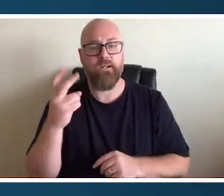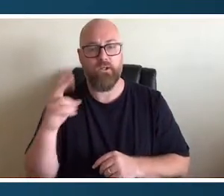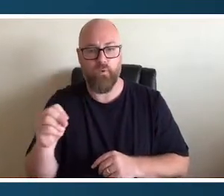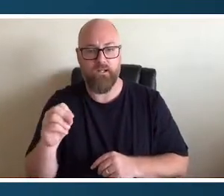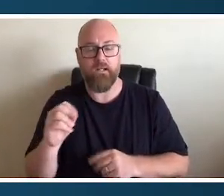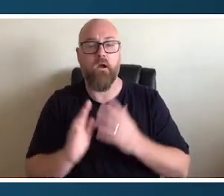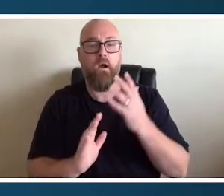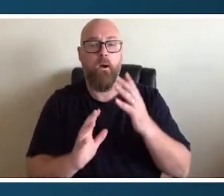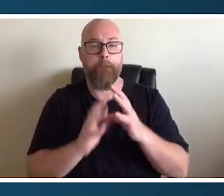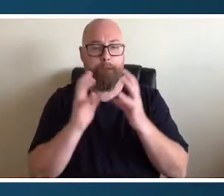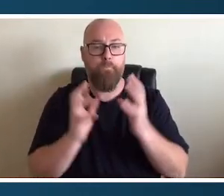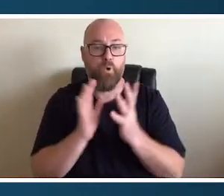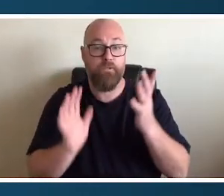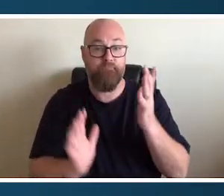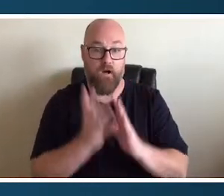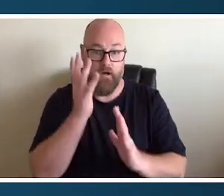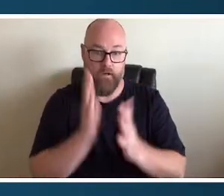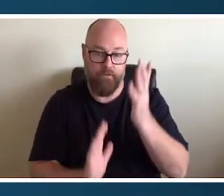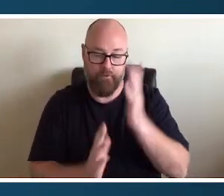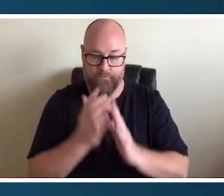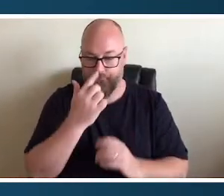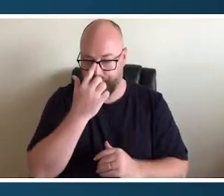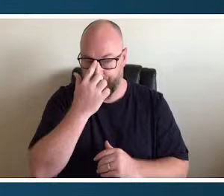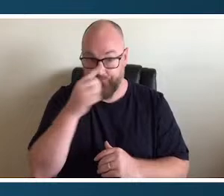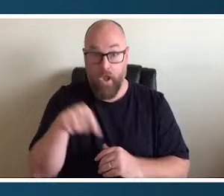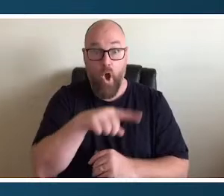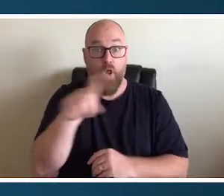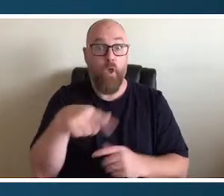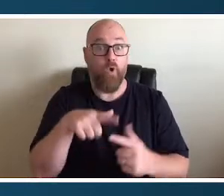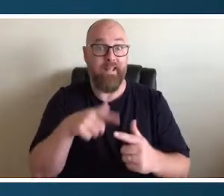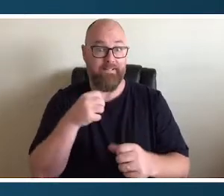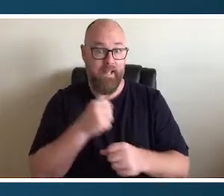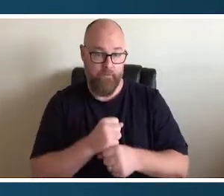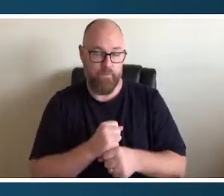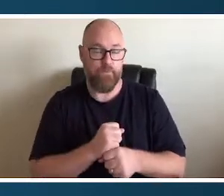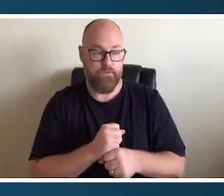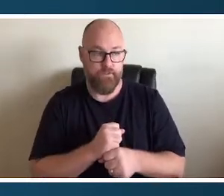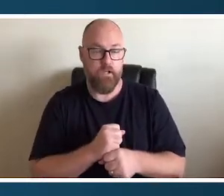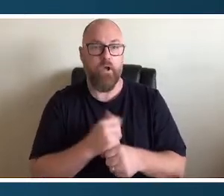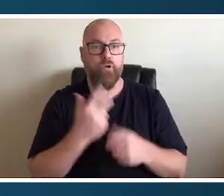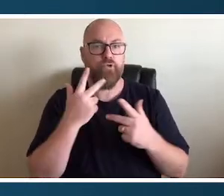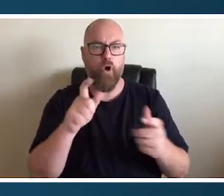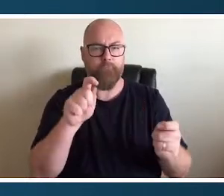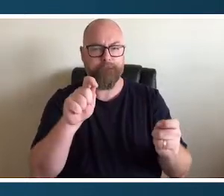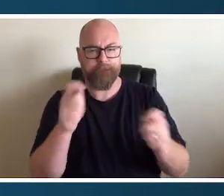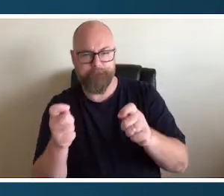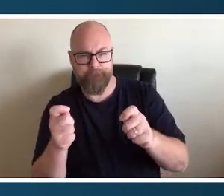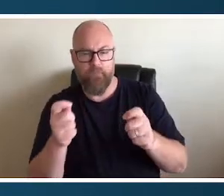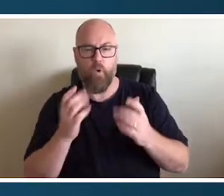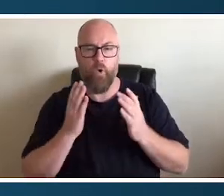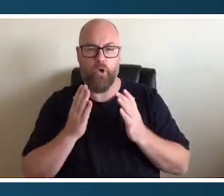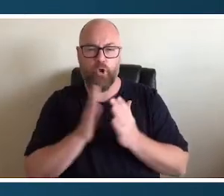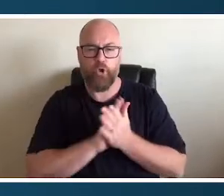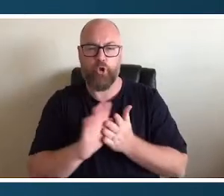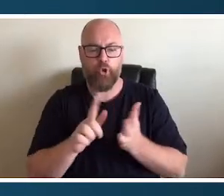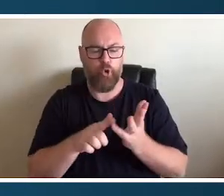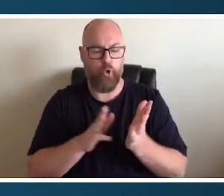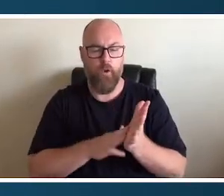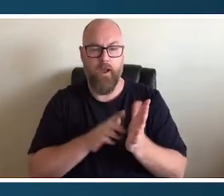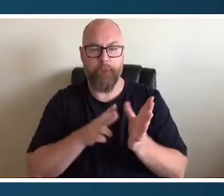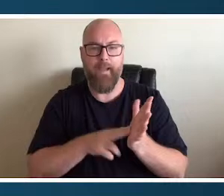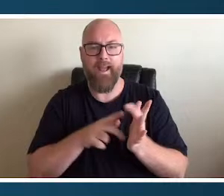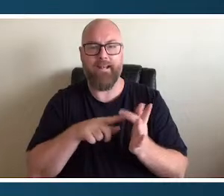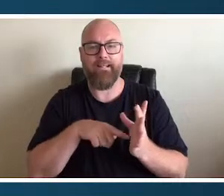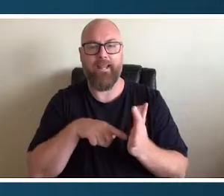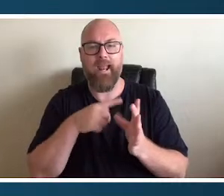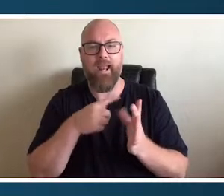These examples signal a shift in the humanitarian and development sectors towards more inclusive, participatory,